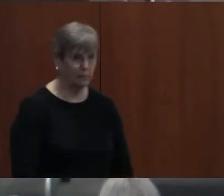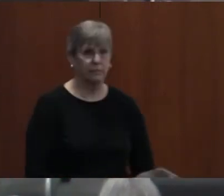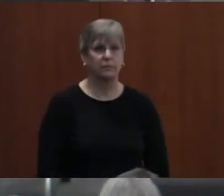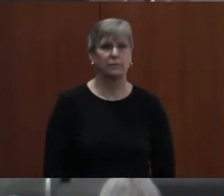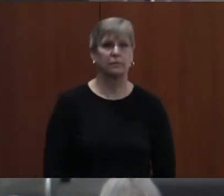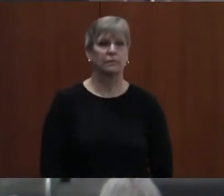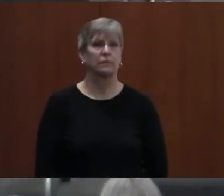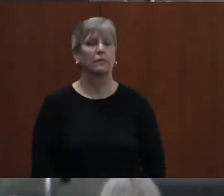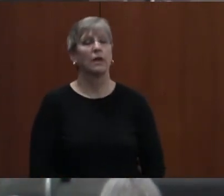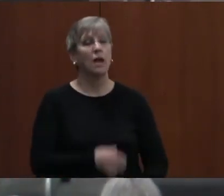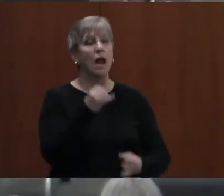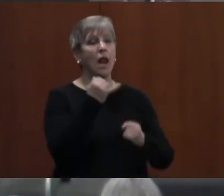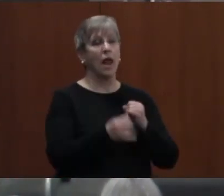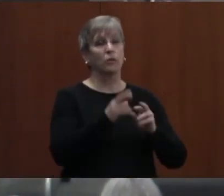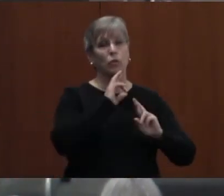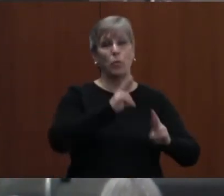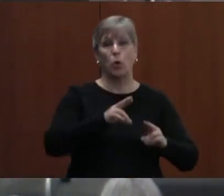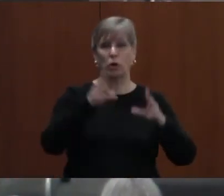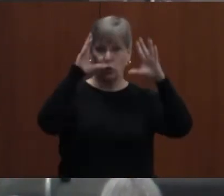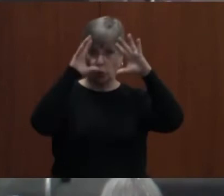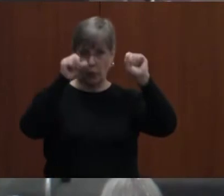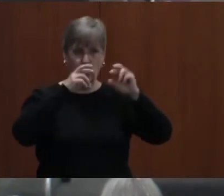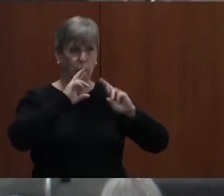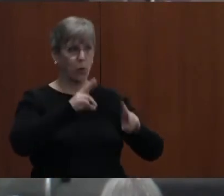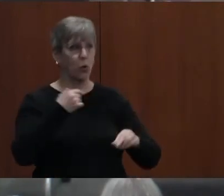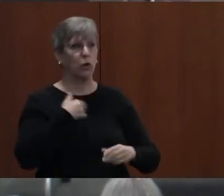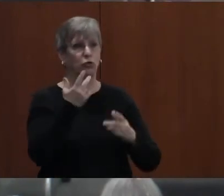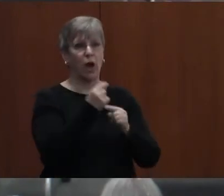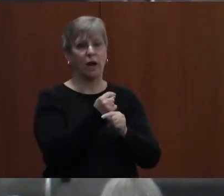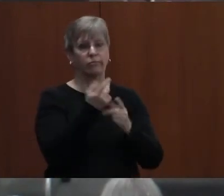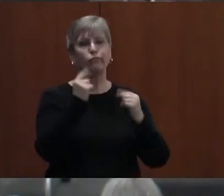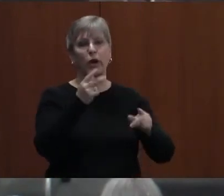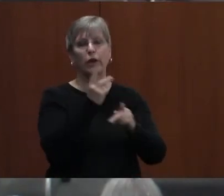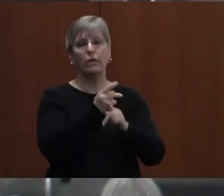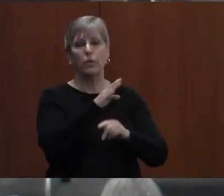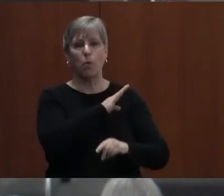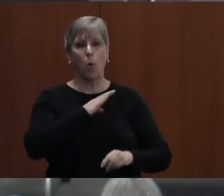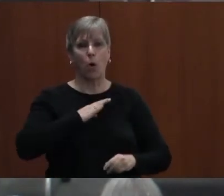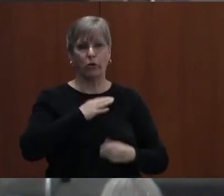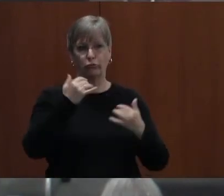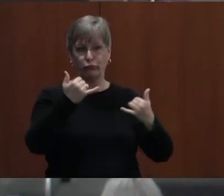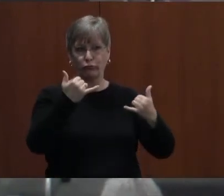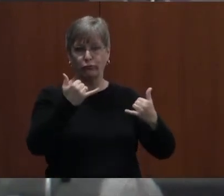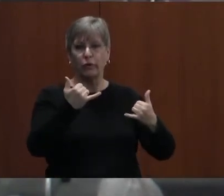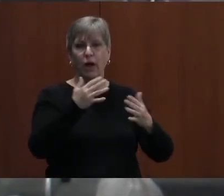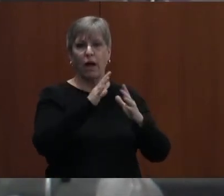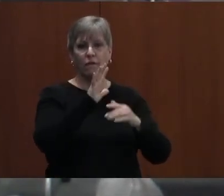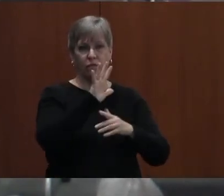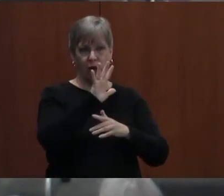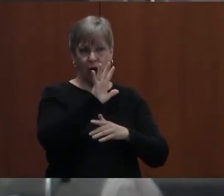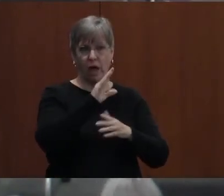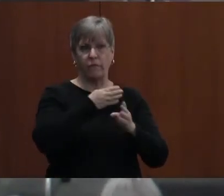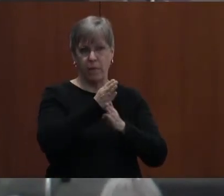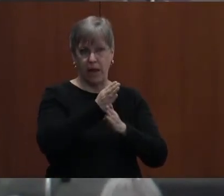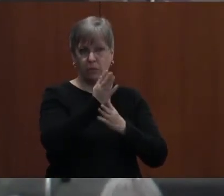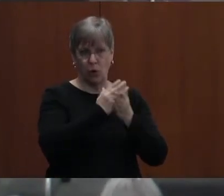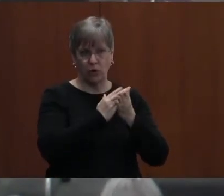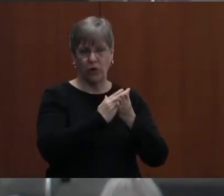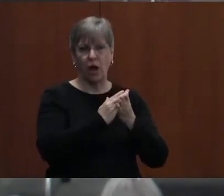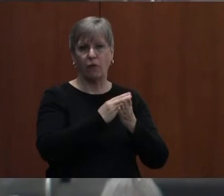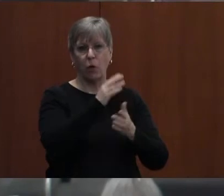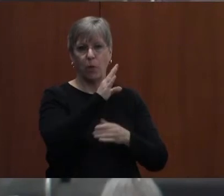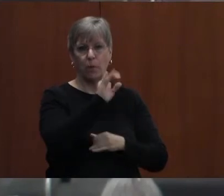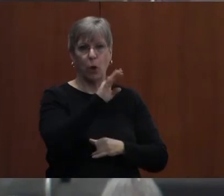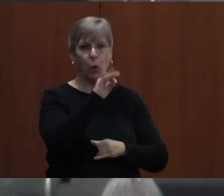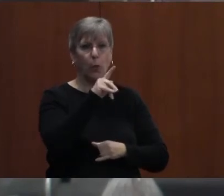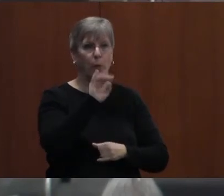Al. Last report, under Superintendent's report, we're trying to keep the board updated. There are 5 main components of the blueprint for Maryland's future.